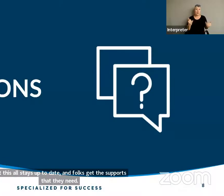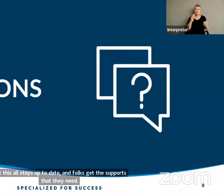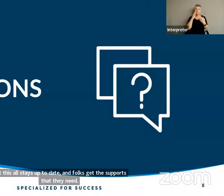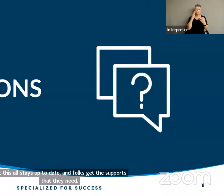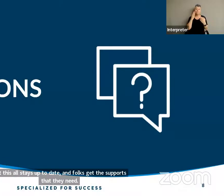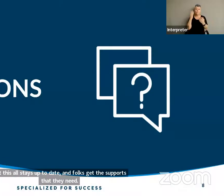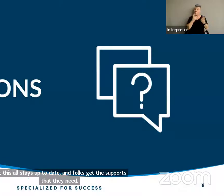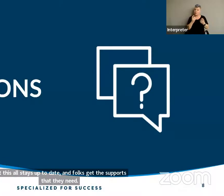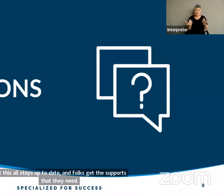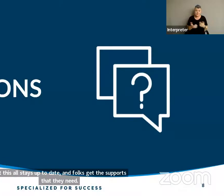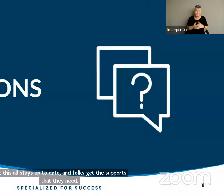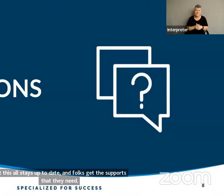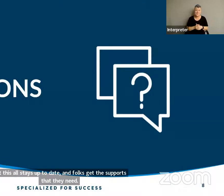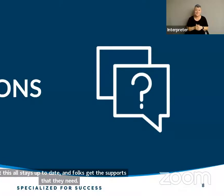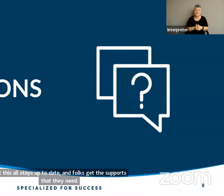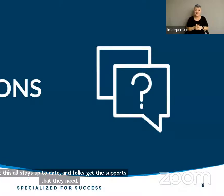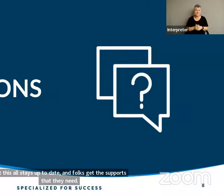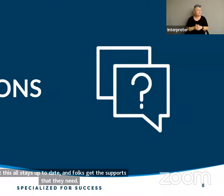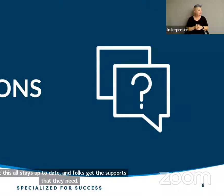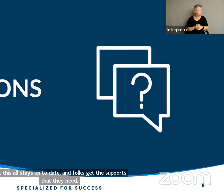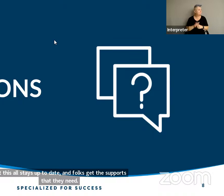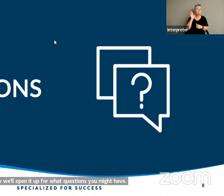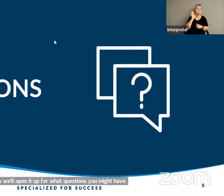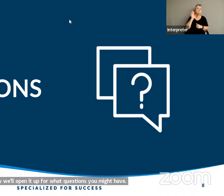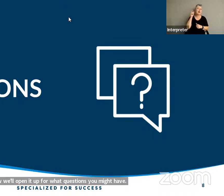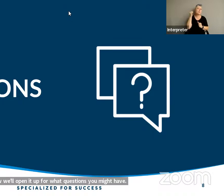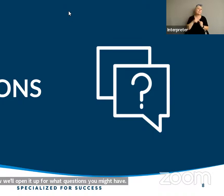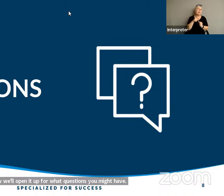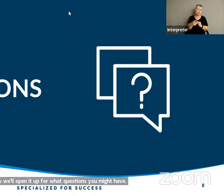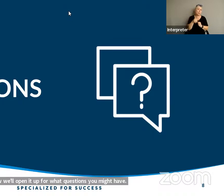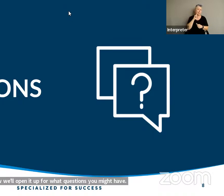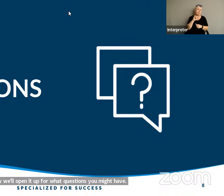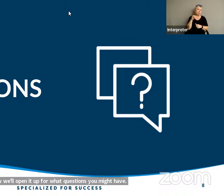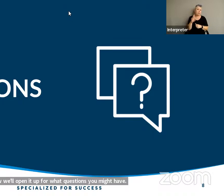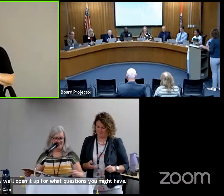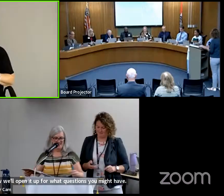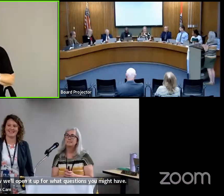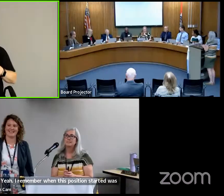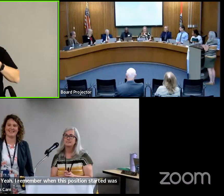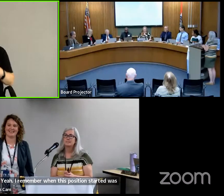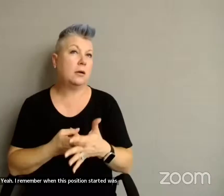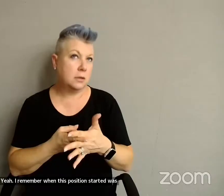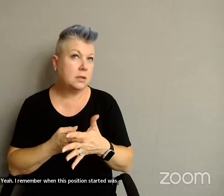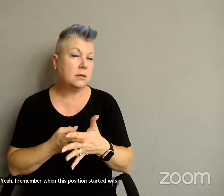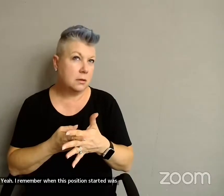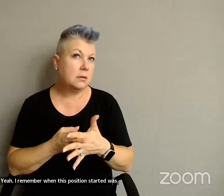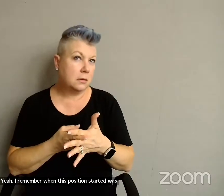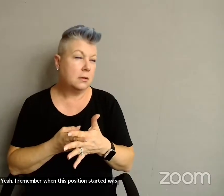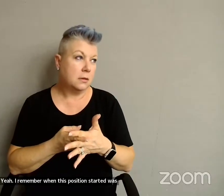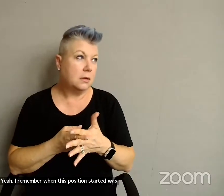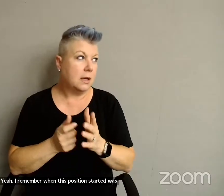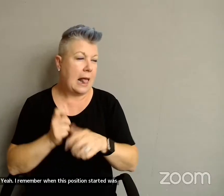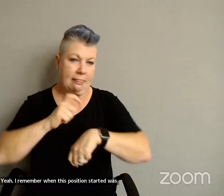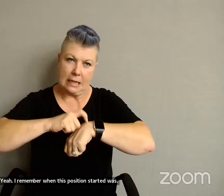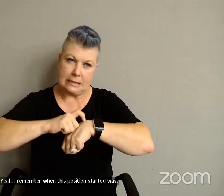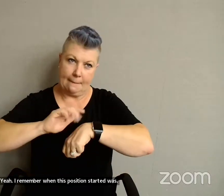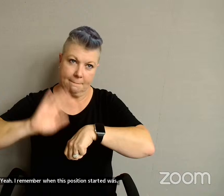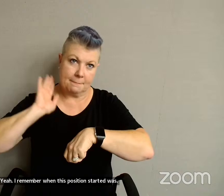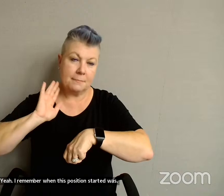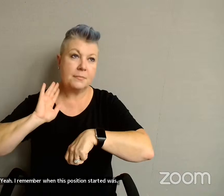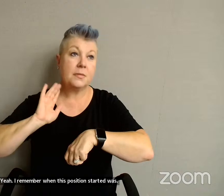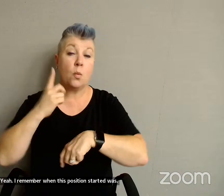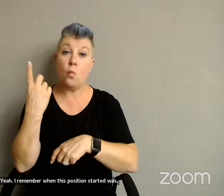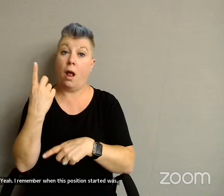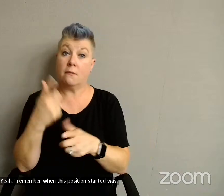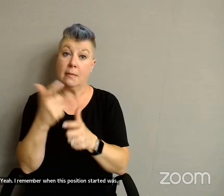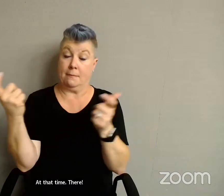have. Yeah, I remember when this position started, it was at that time one of the